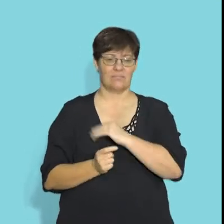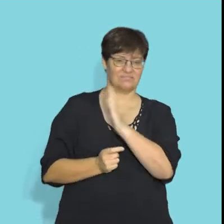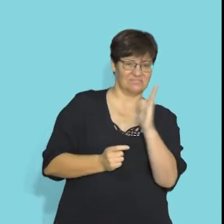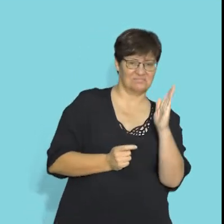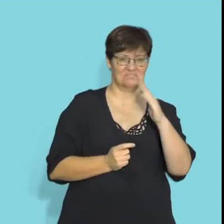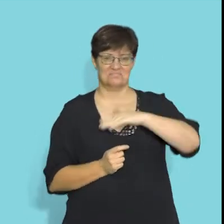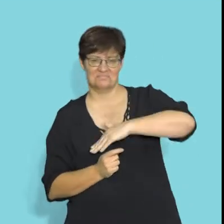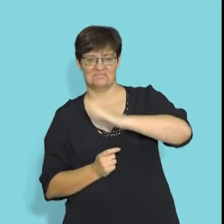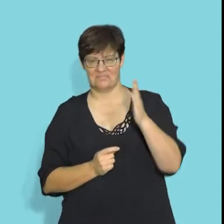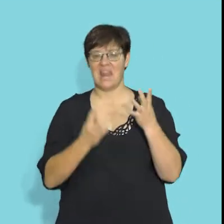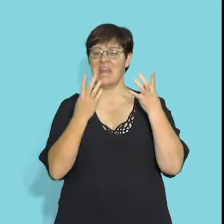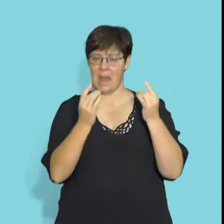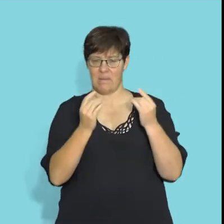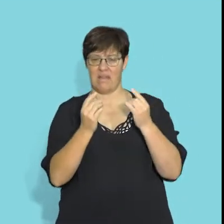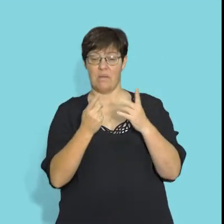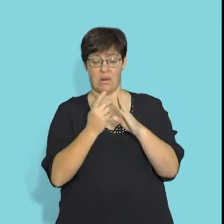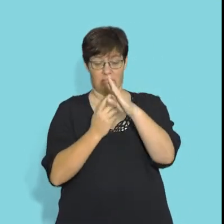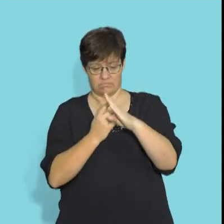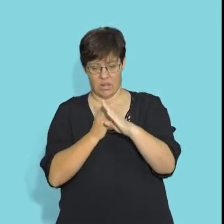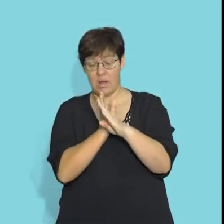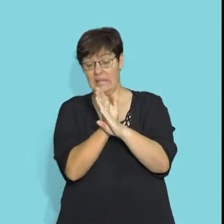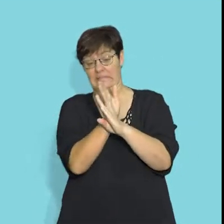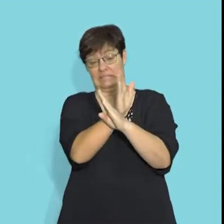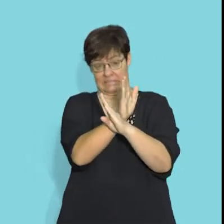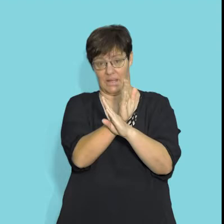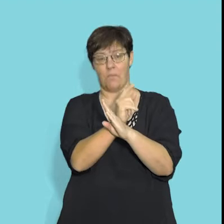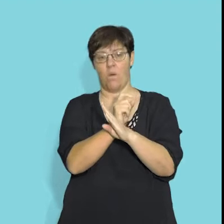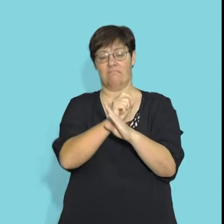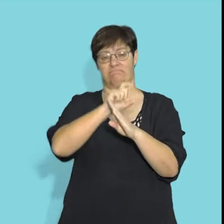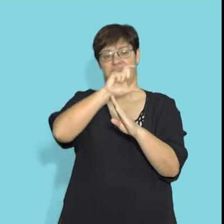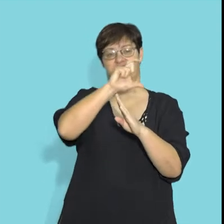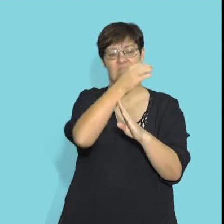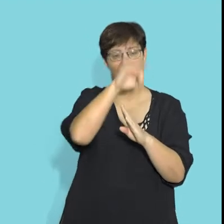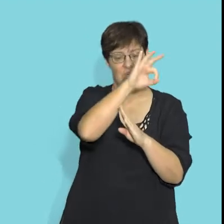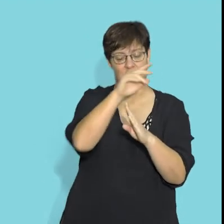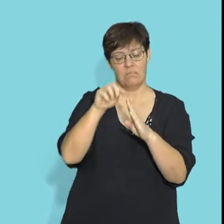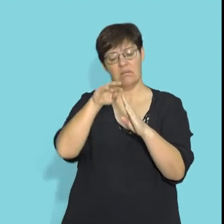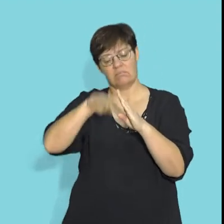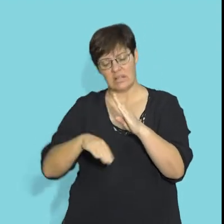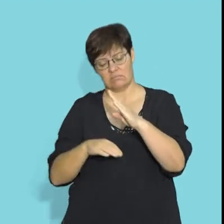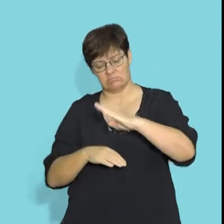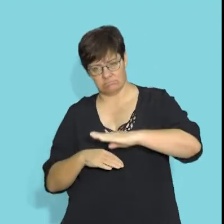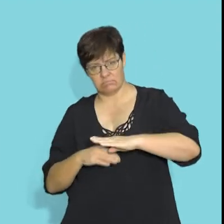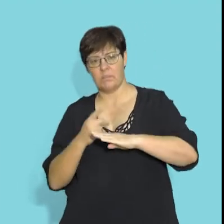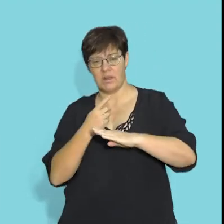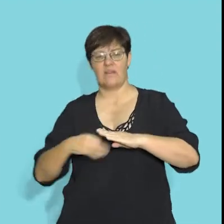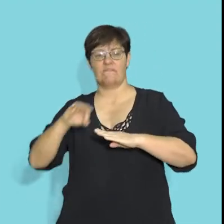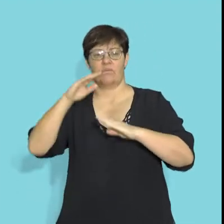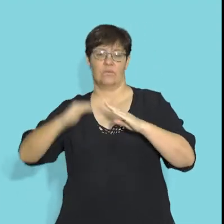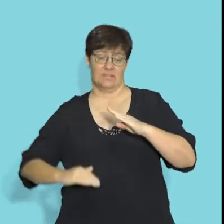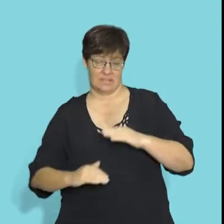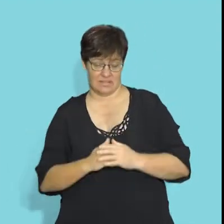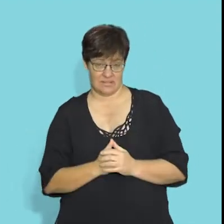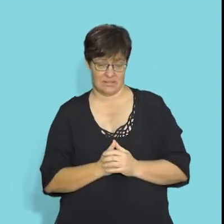so steeper lines will have bigger values, flatter lines will have smaller values, and all those lines that are going